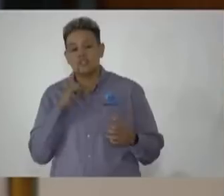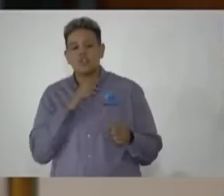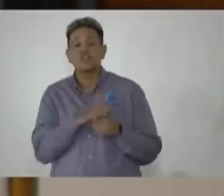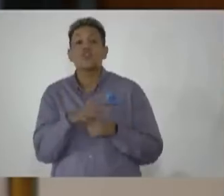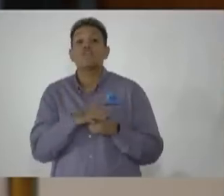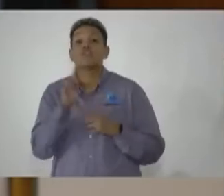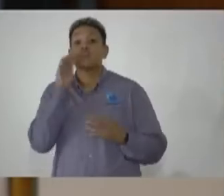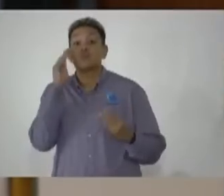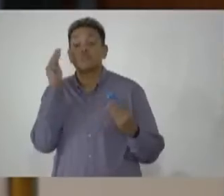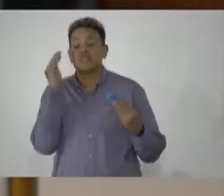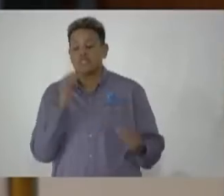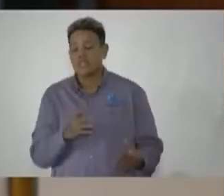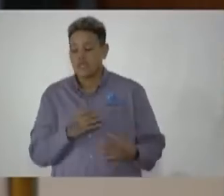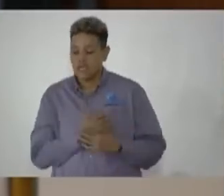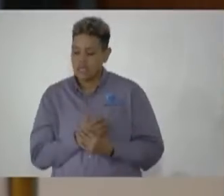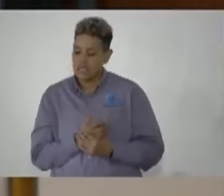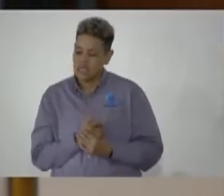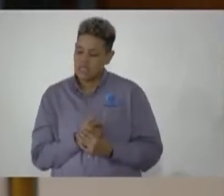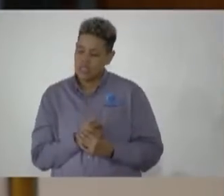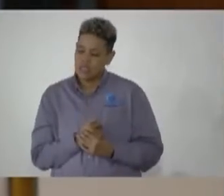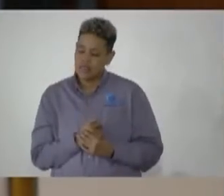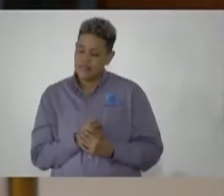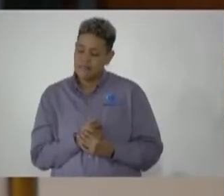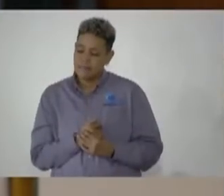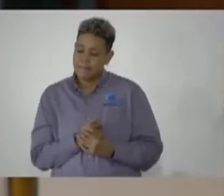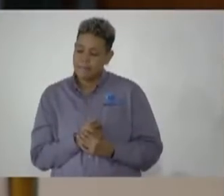it to say that